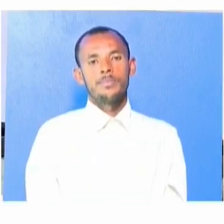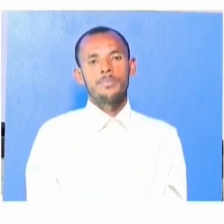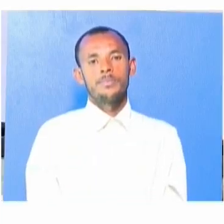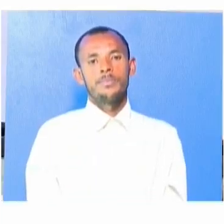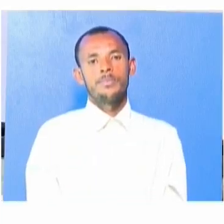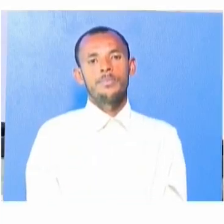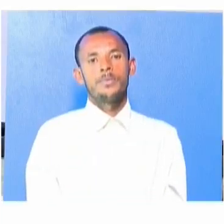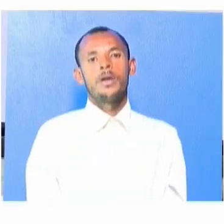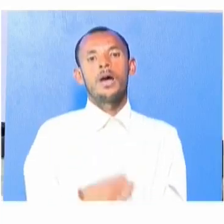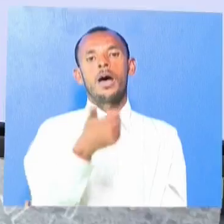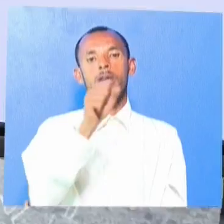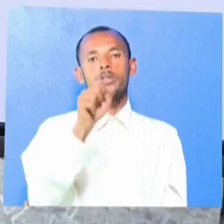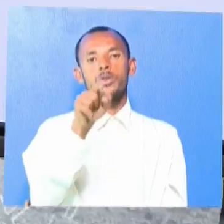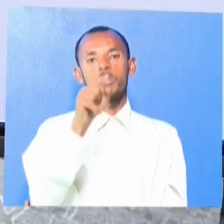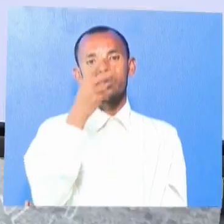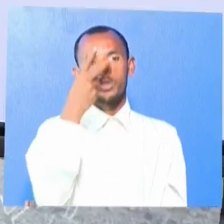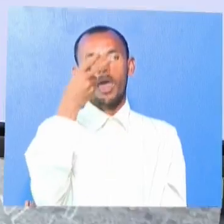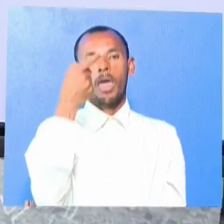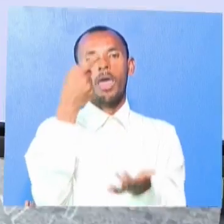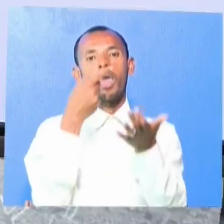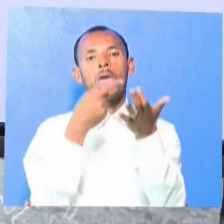As you can see here,